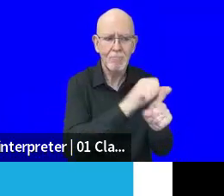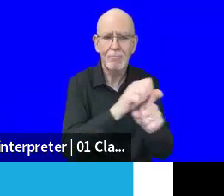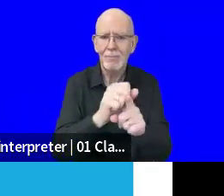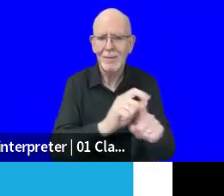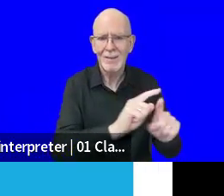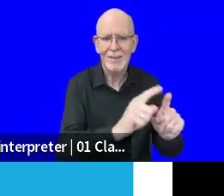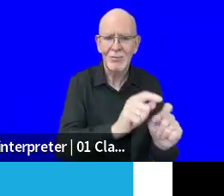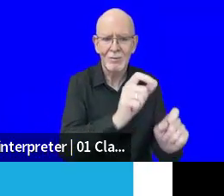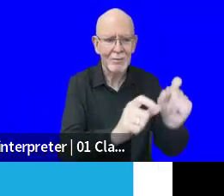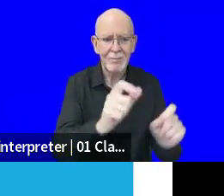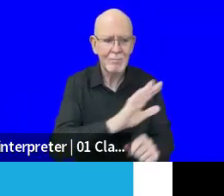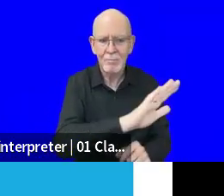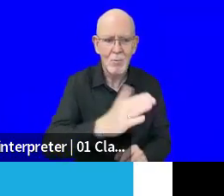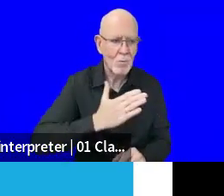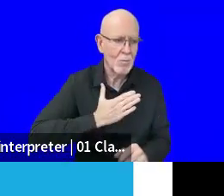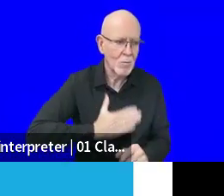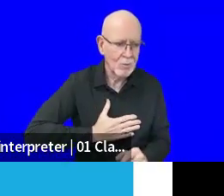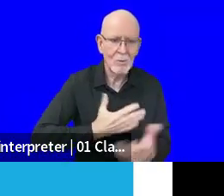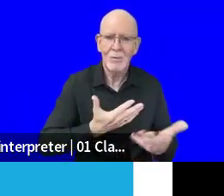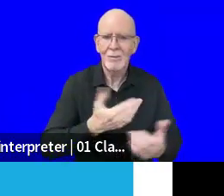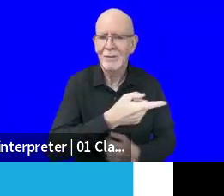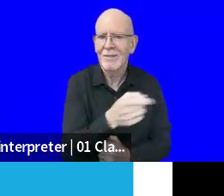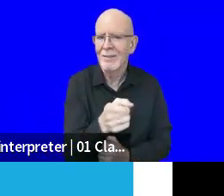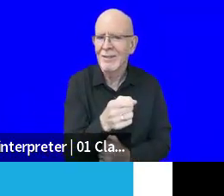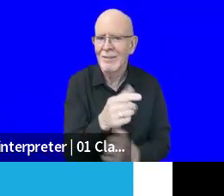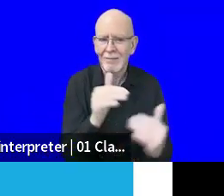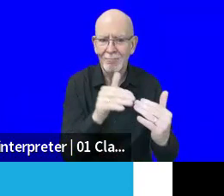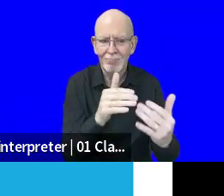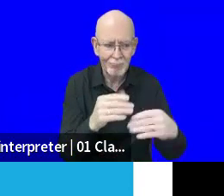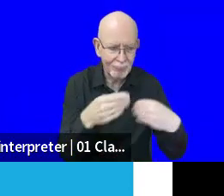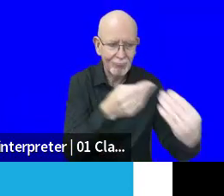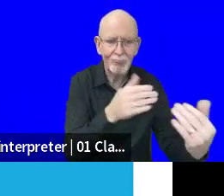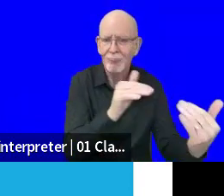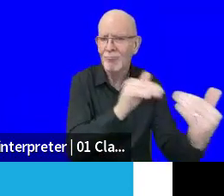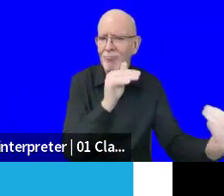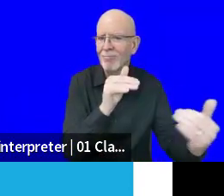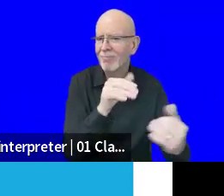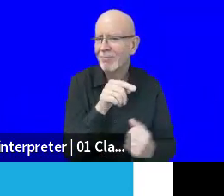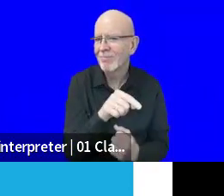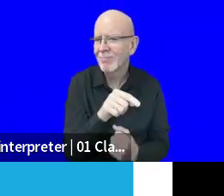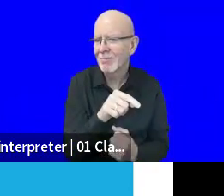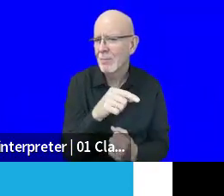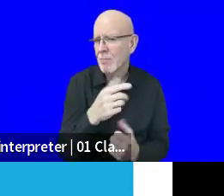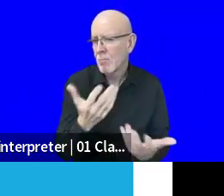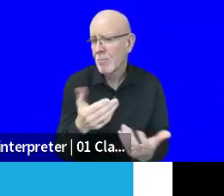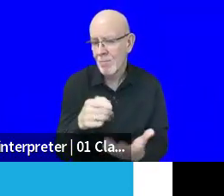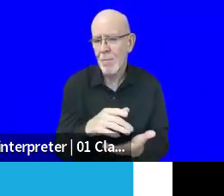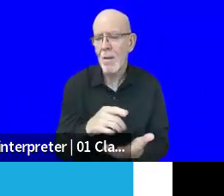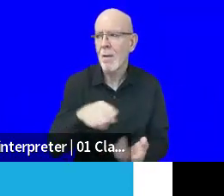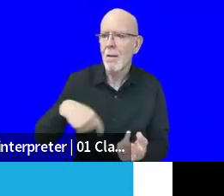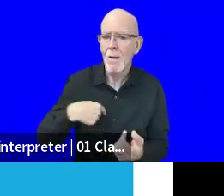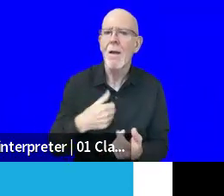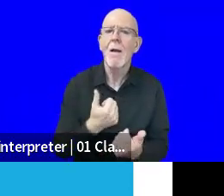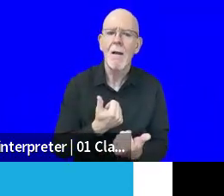to them. And of course, this will allow us to move away from one-size-fits-all